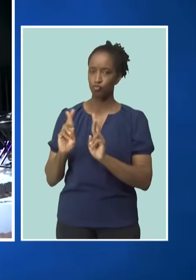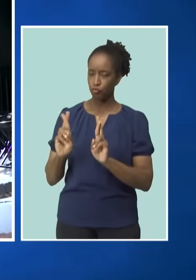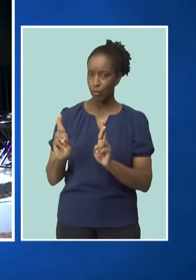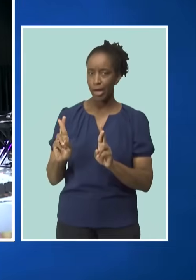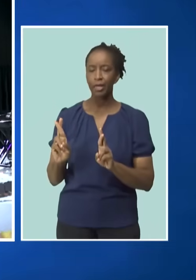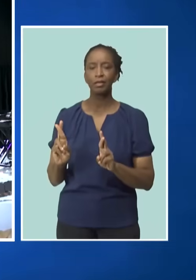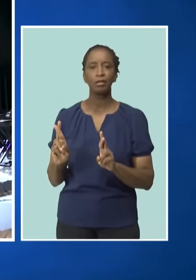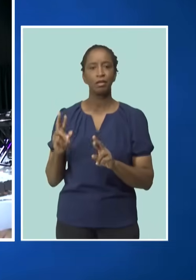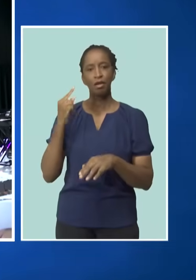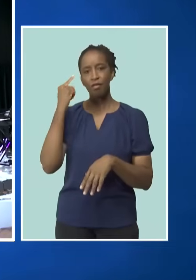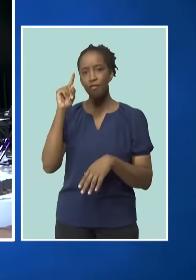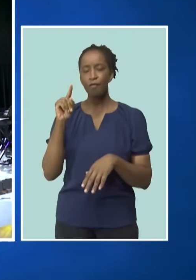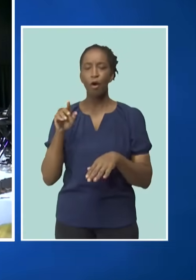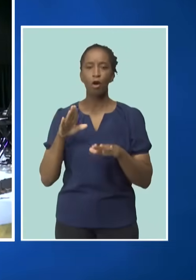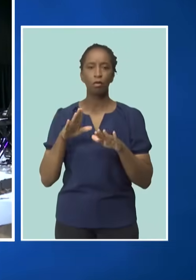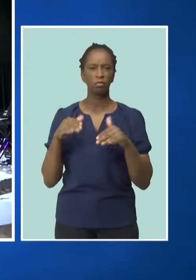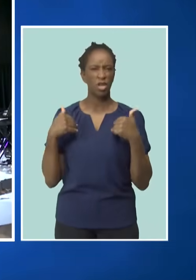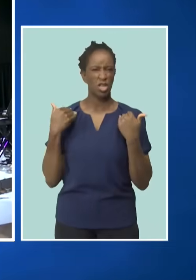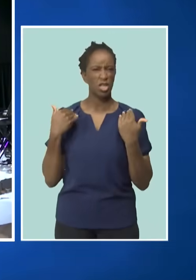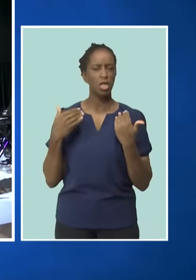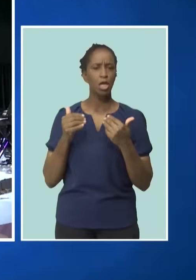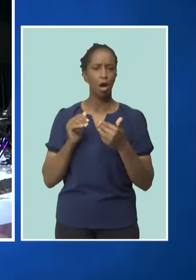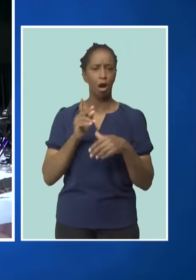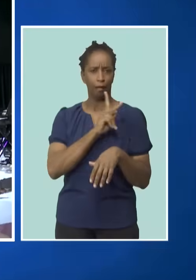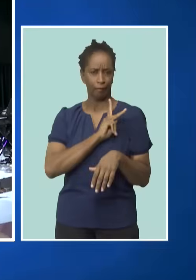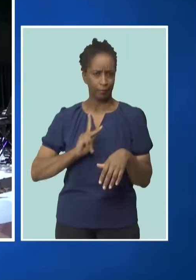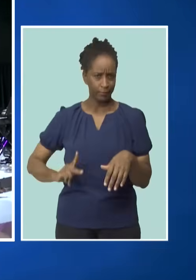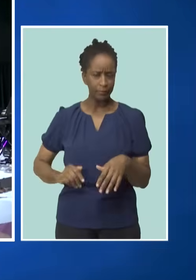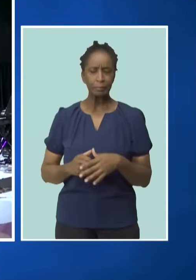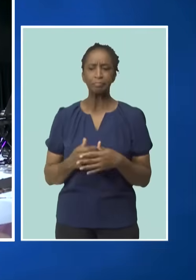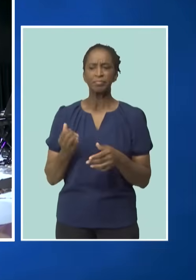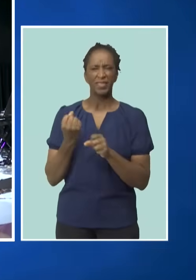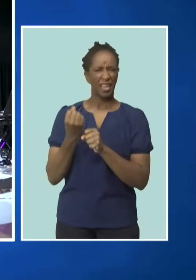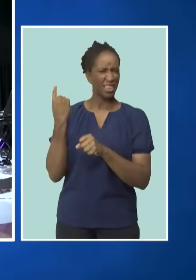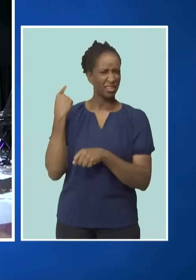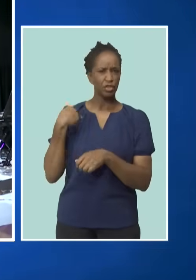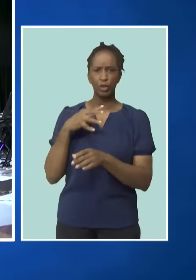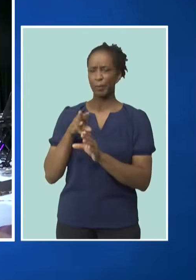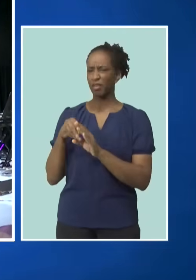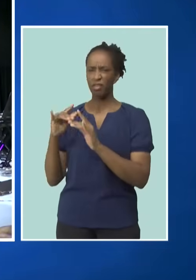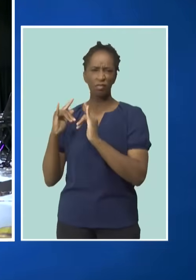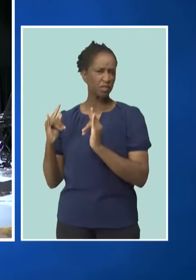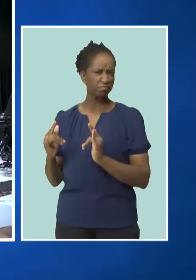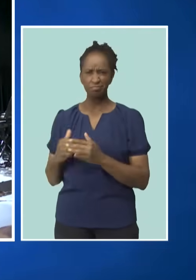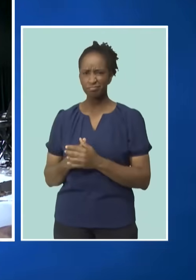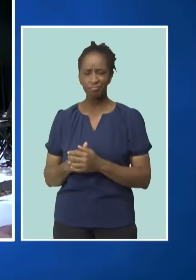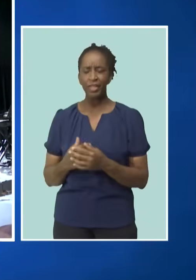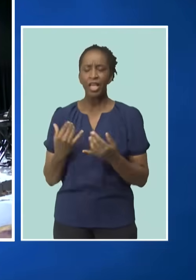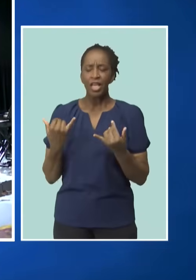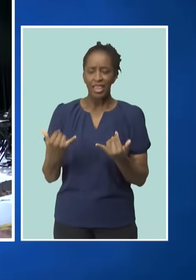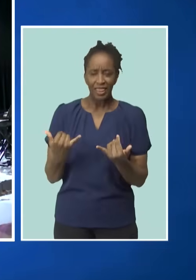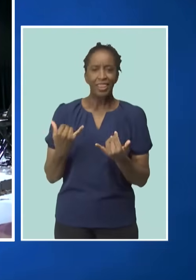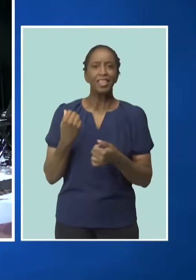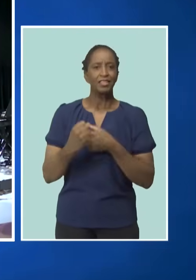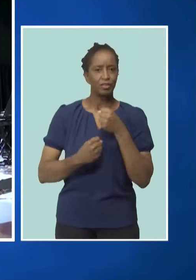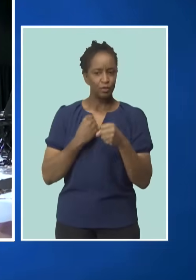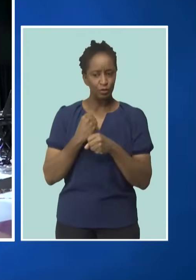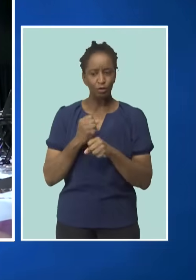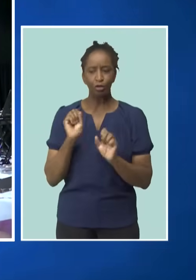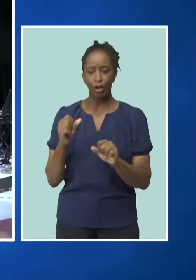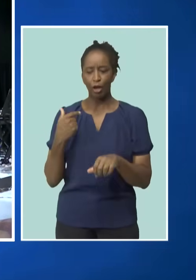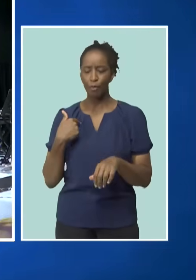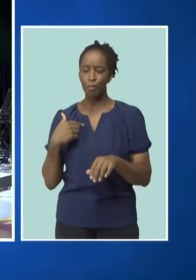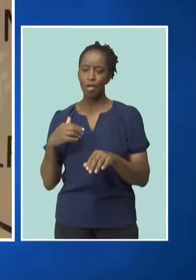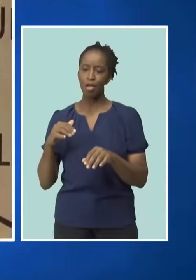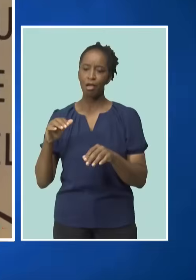year I was not in the tent. So this year I felt like I had the opportunity to express myself more and literally get ready for the